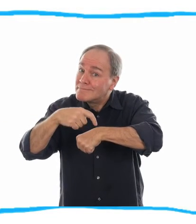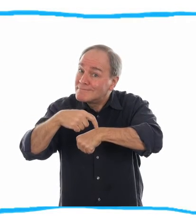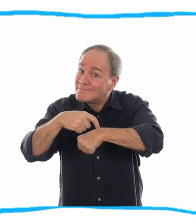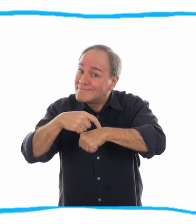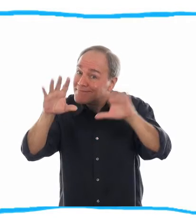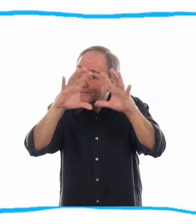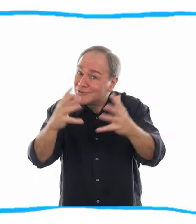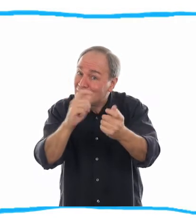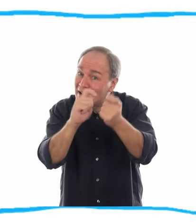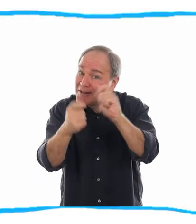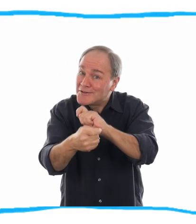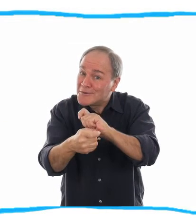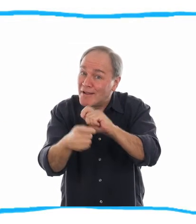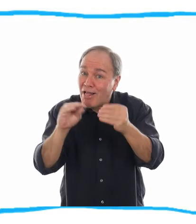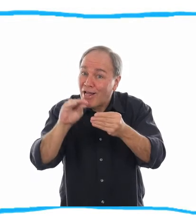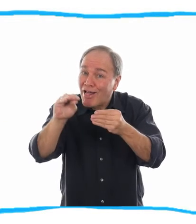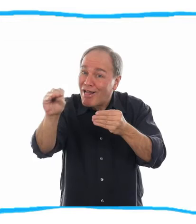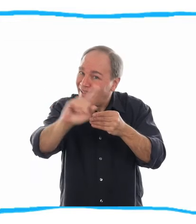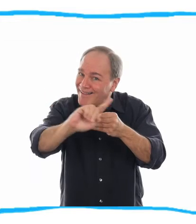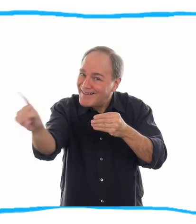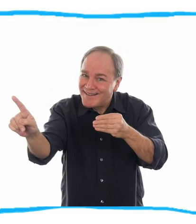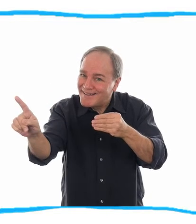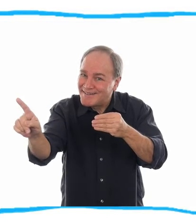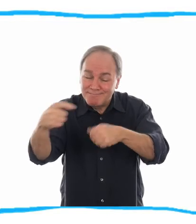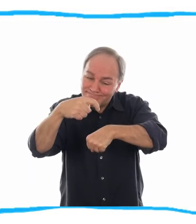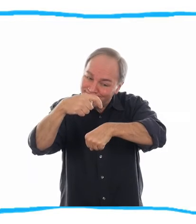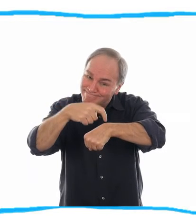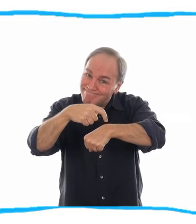You have the right time to change this world.